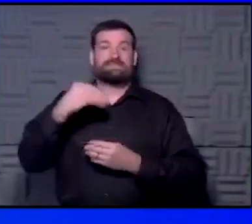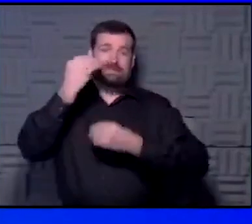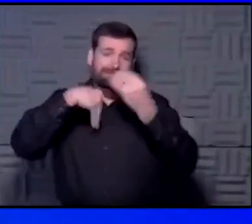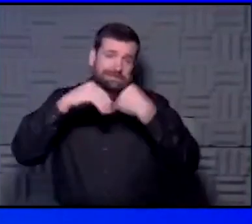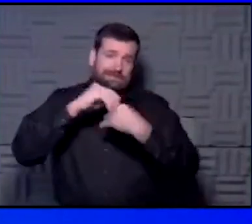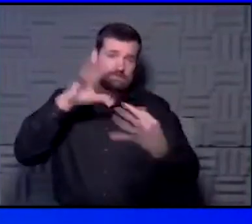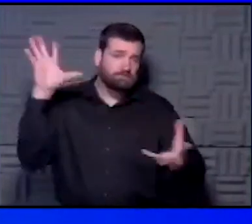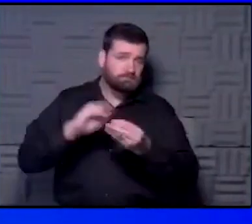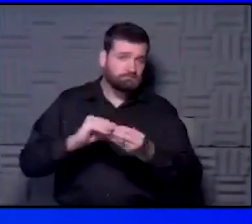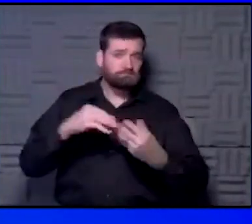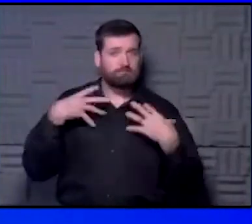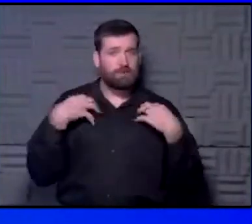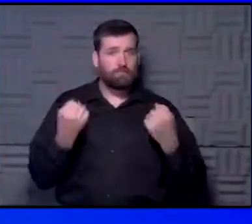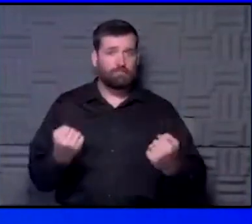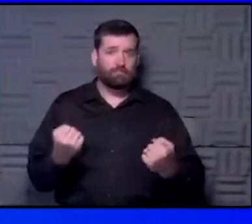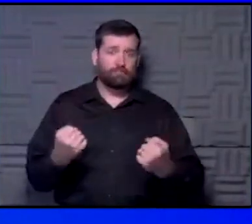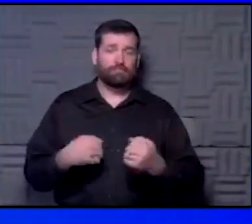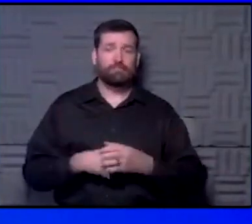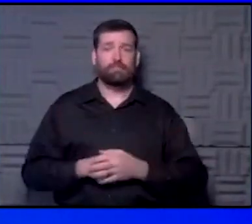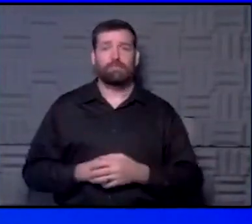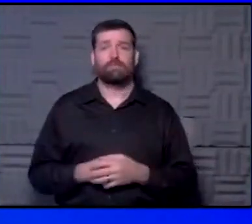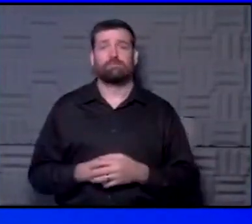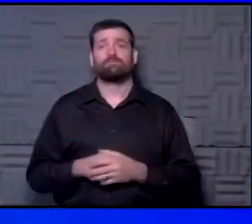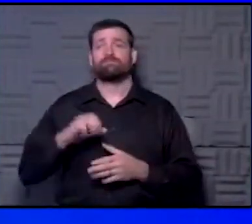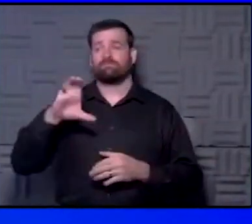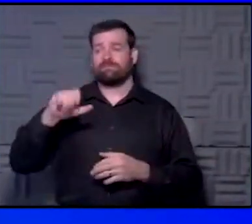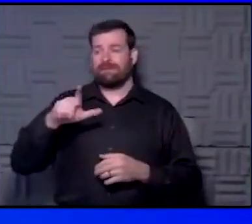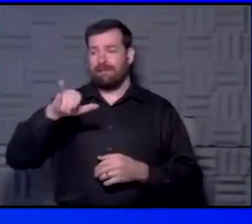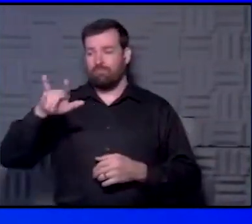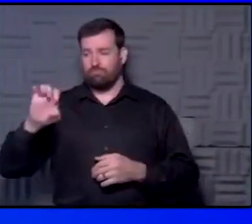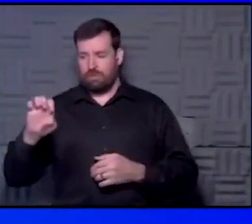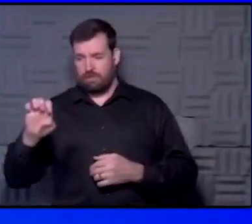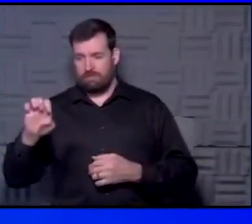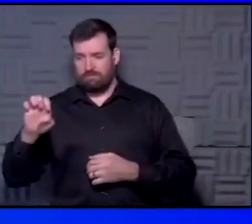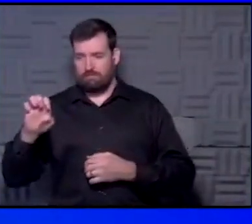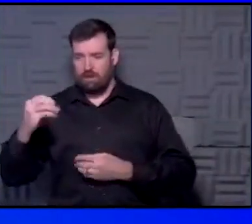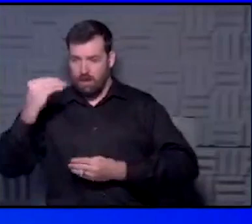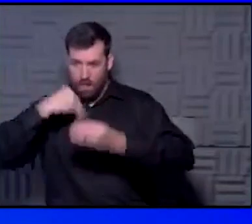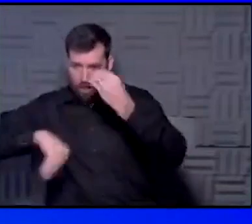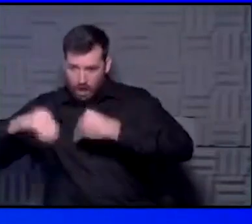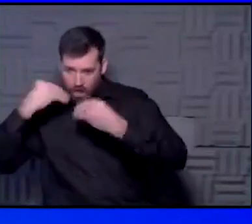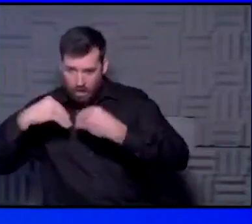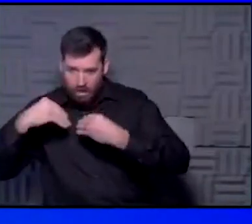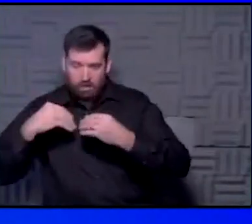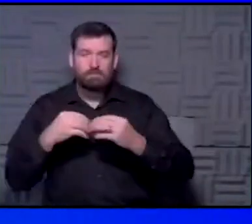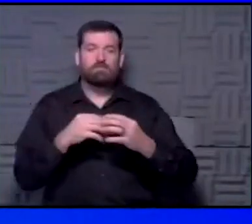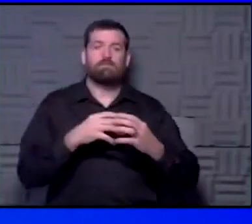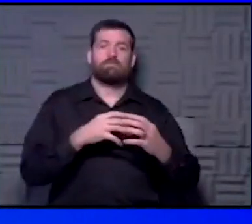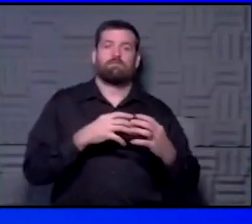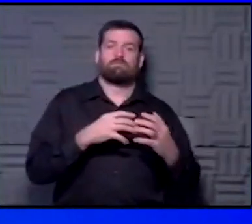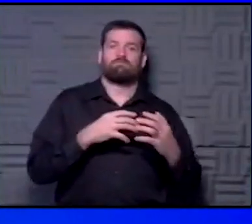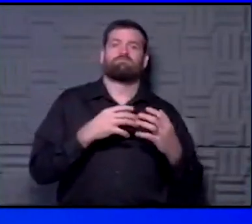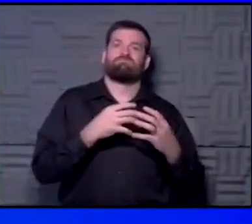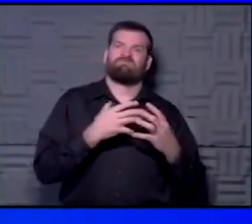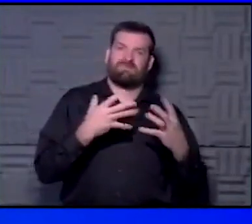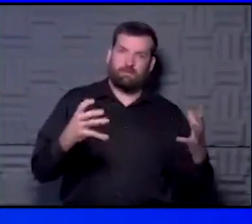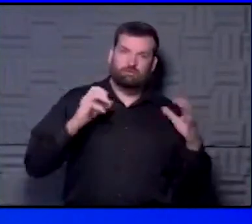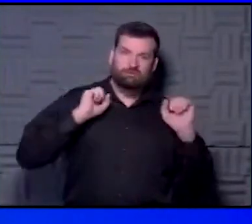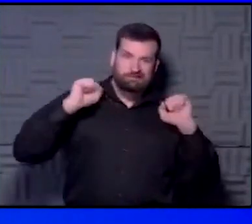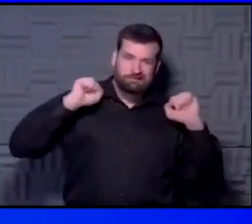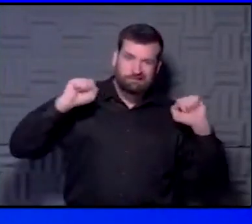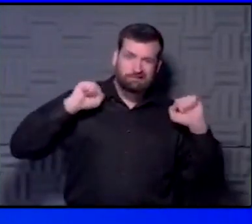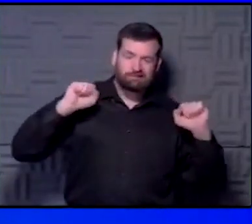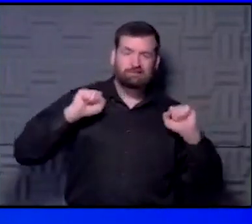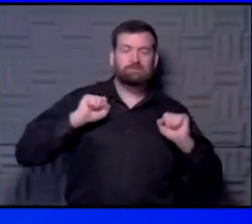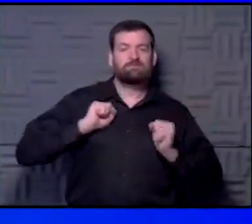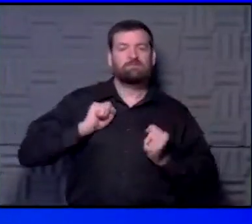overall health. It's the calorie input and the calories you get rid of by exercise. I think